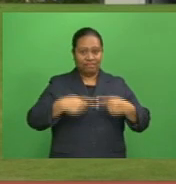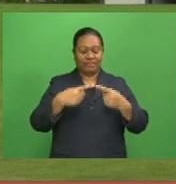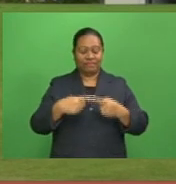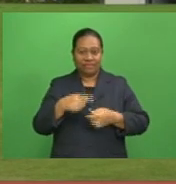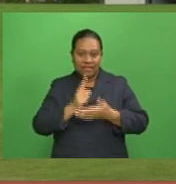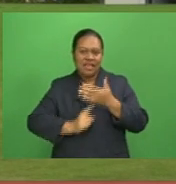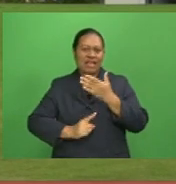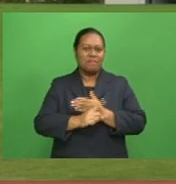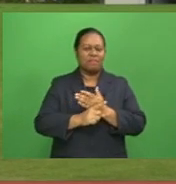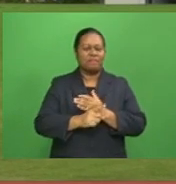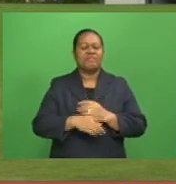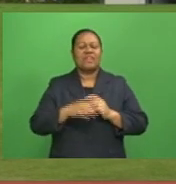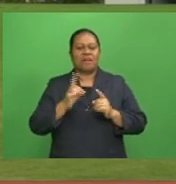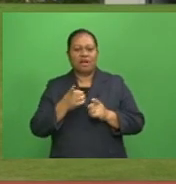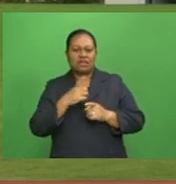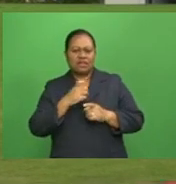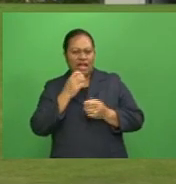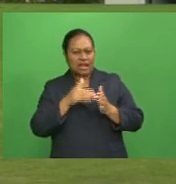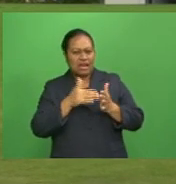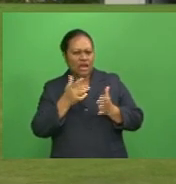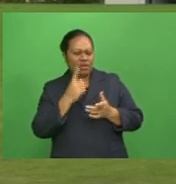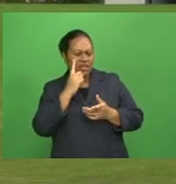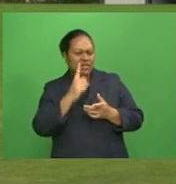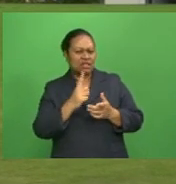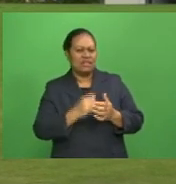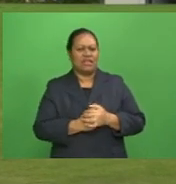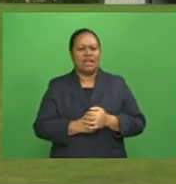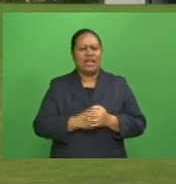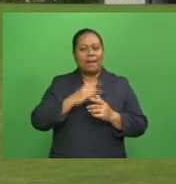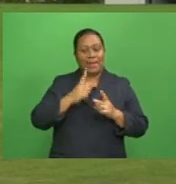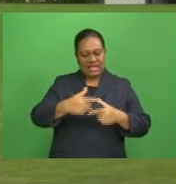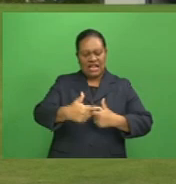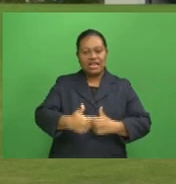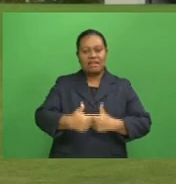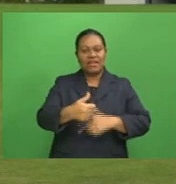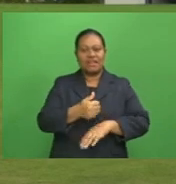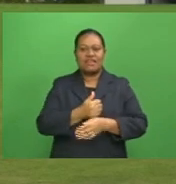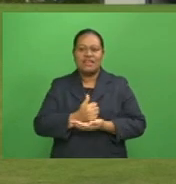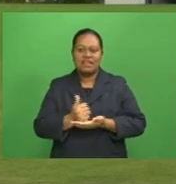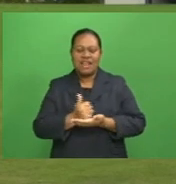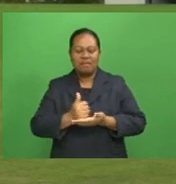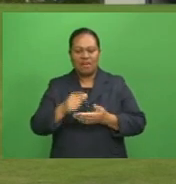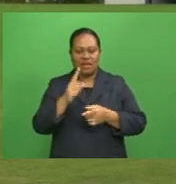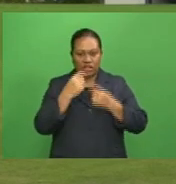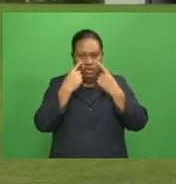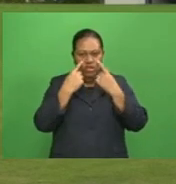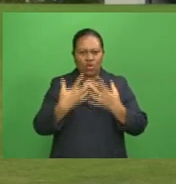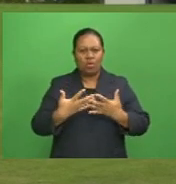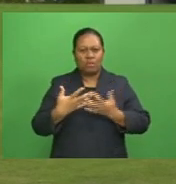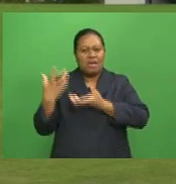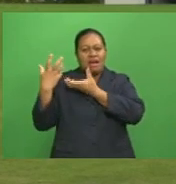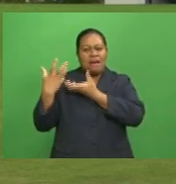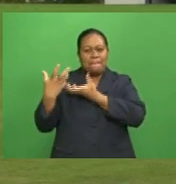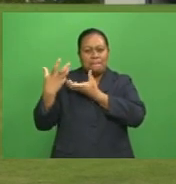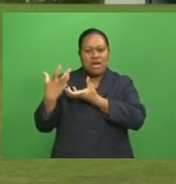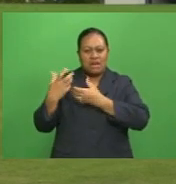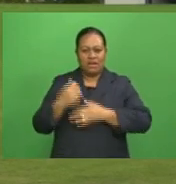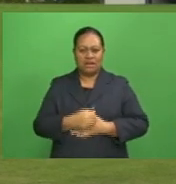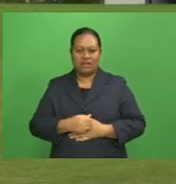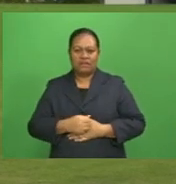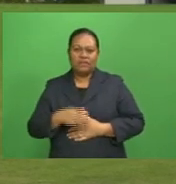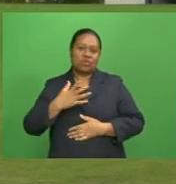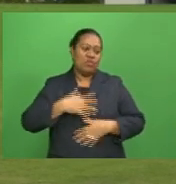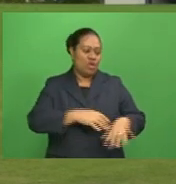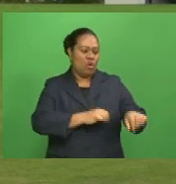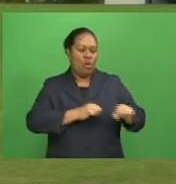Vodafone Premier League will be considered for resumption. However, limited numbers also presents financial burdens for district teams in